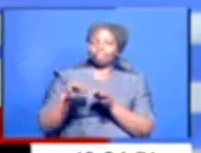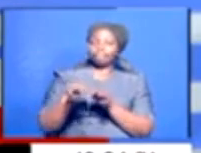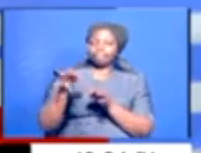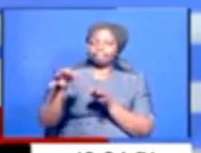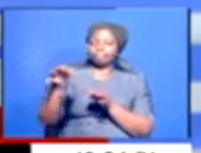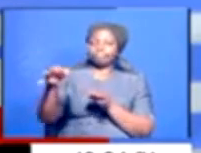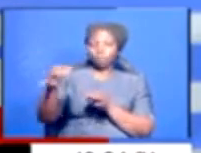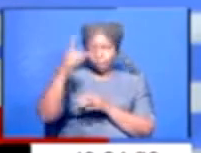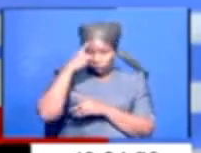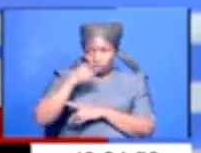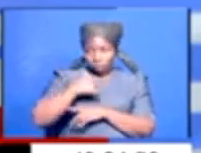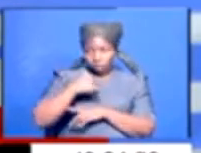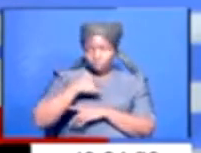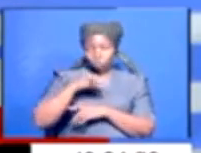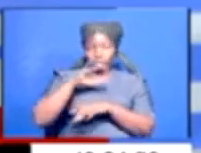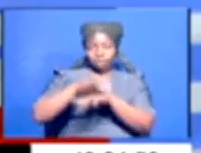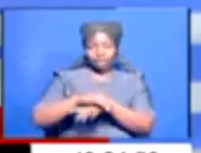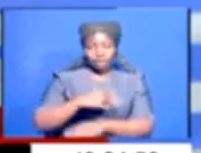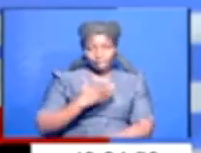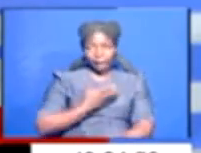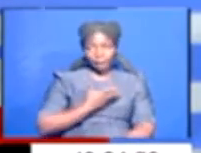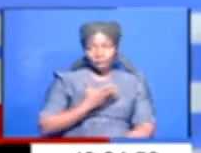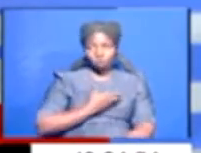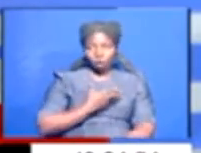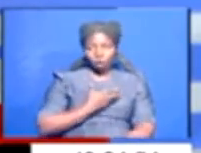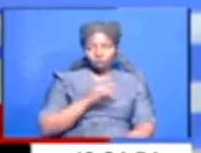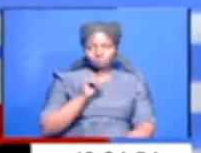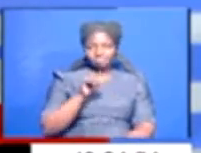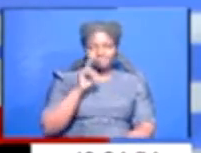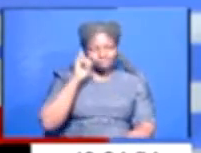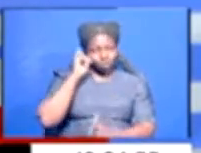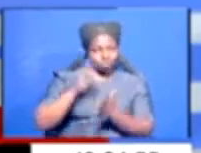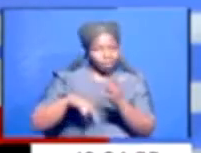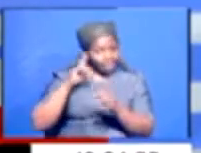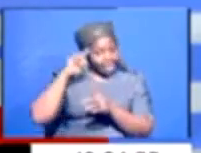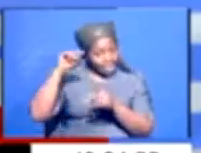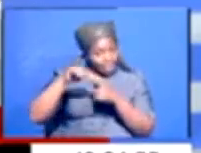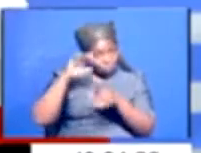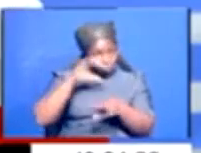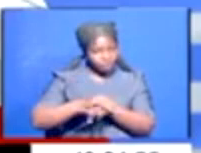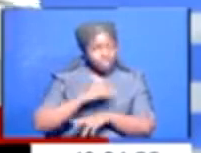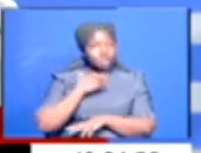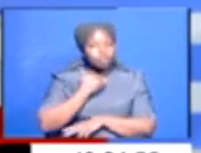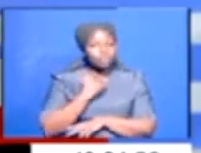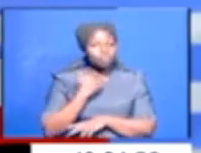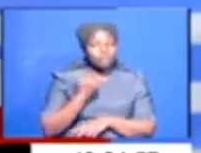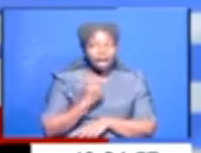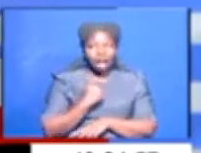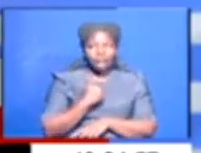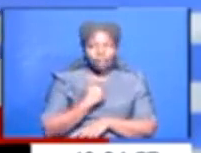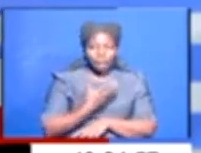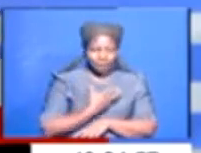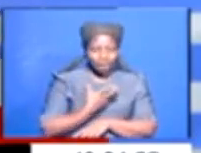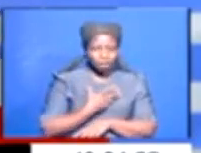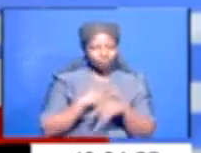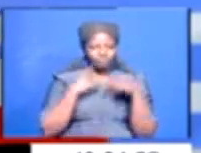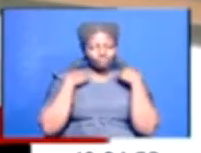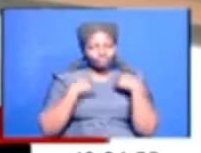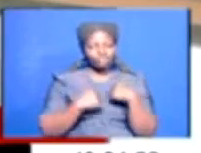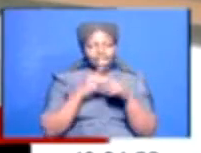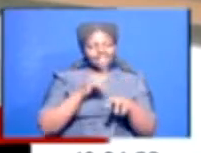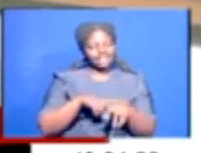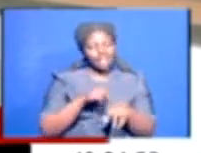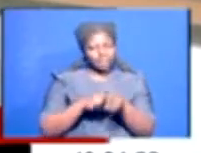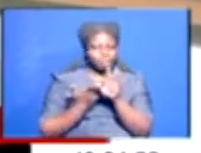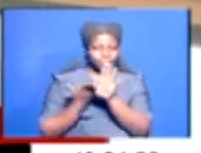the medal bracket. Mm-hmm. And that is what I'm yearning for. I would love to have a medal on my neck when coming back home.